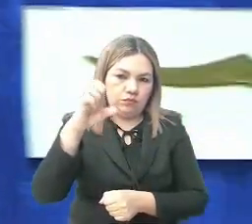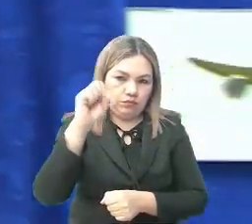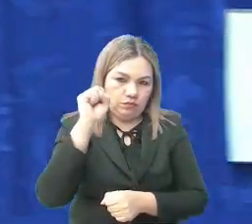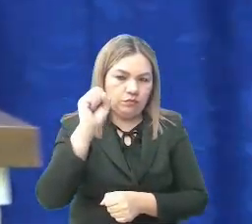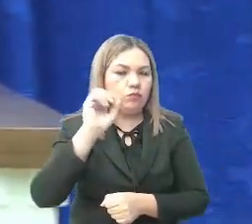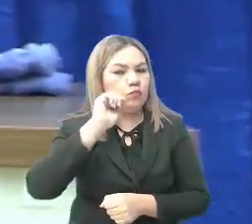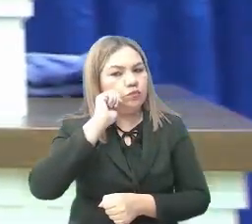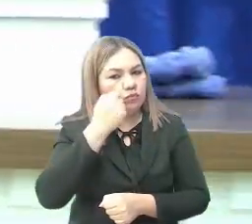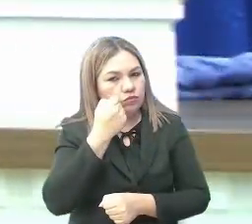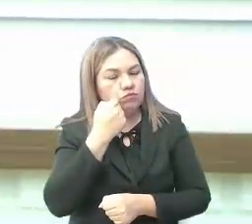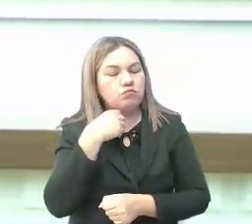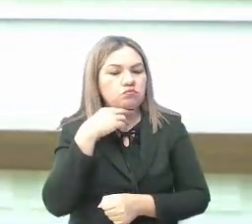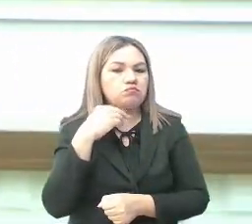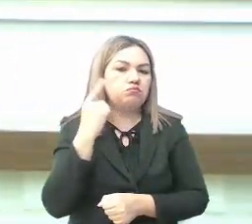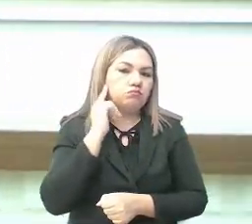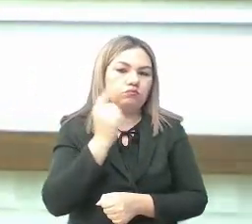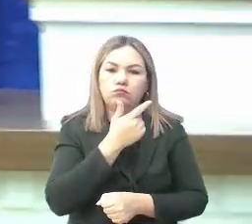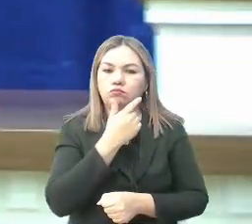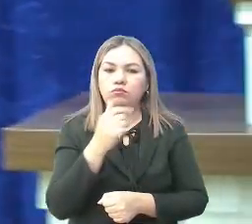a good, spectacular